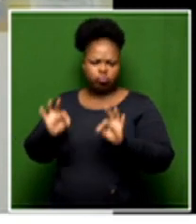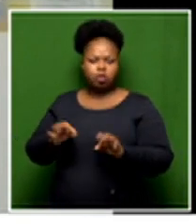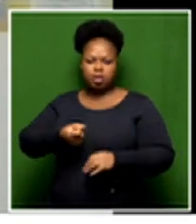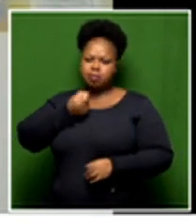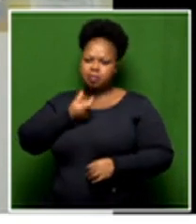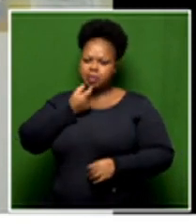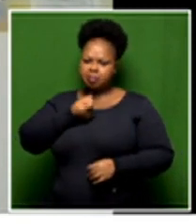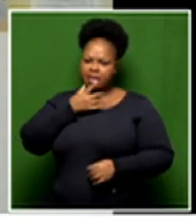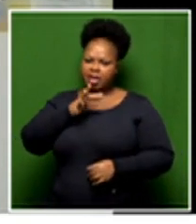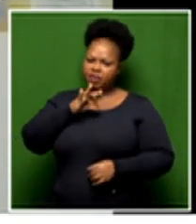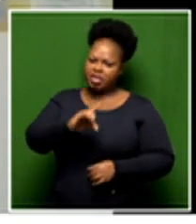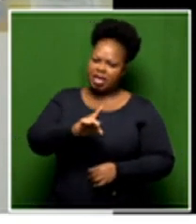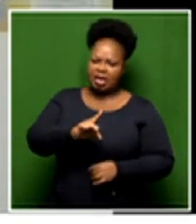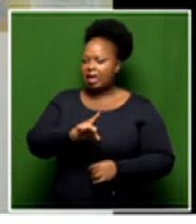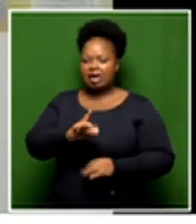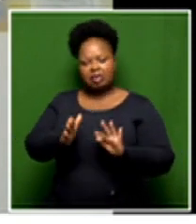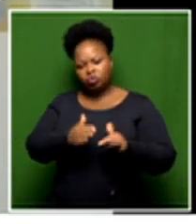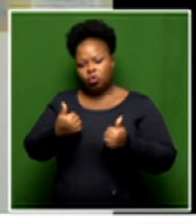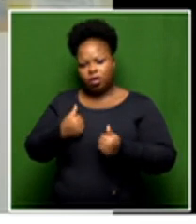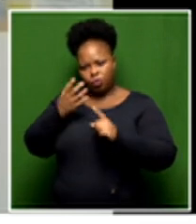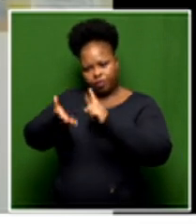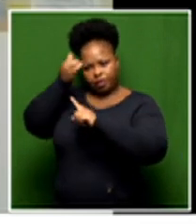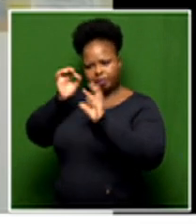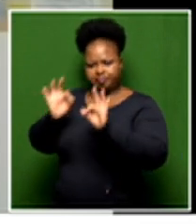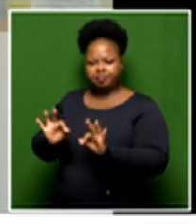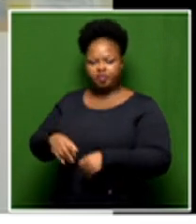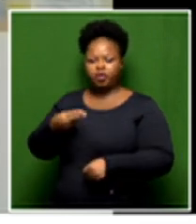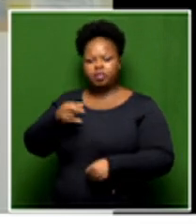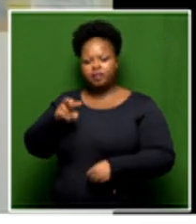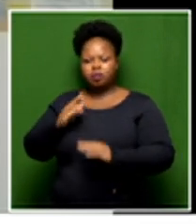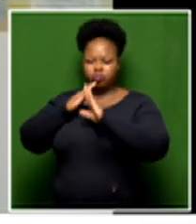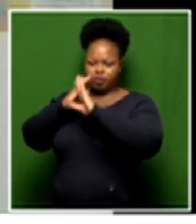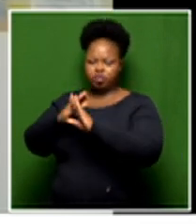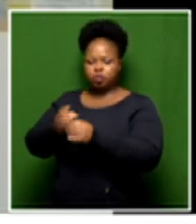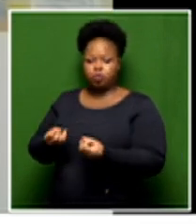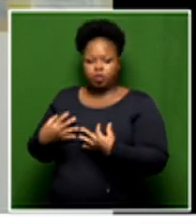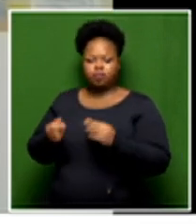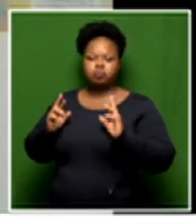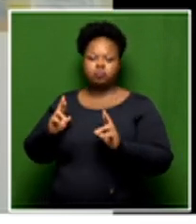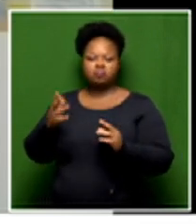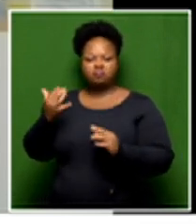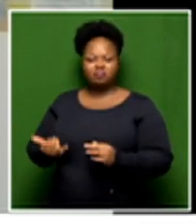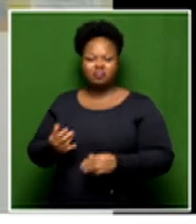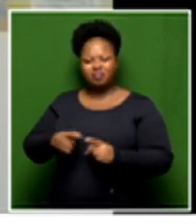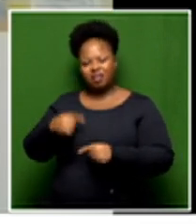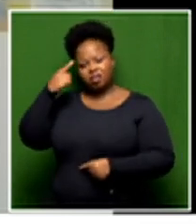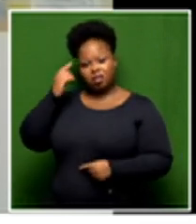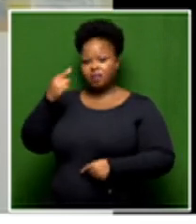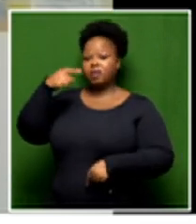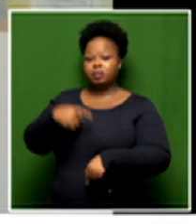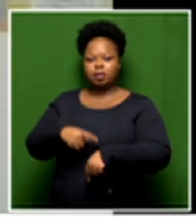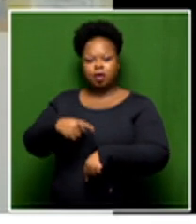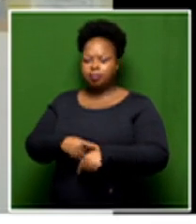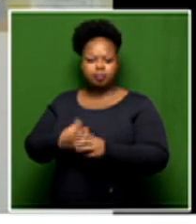quite a breakthrough for HIV prevention. So it brings lots of hope. And I think this is not the